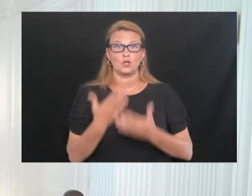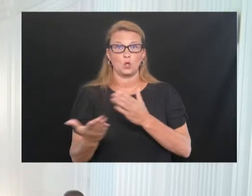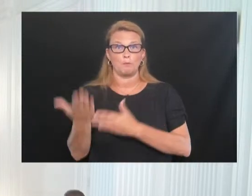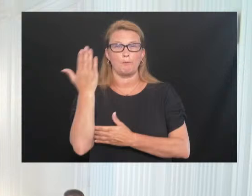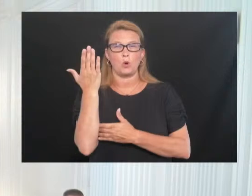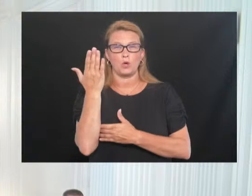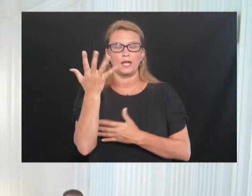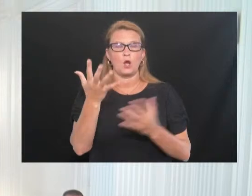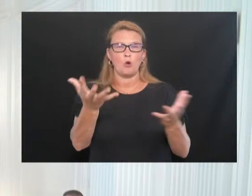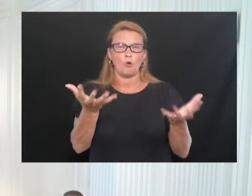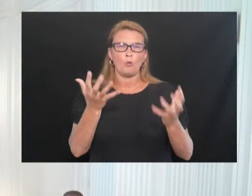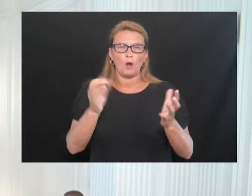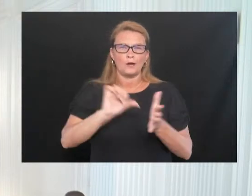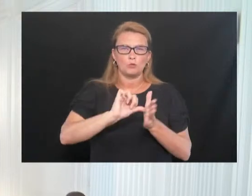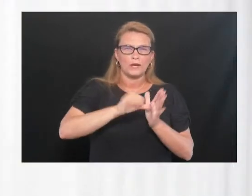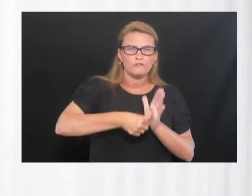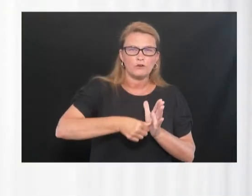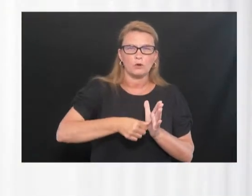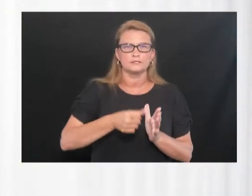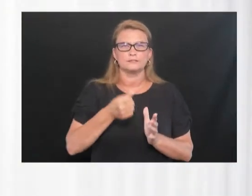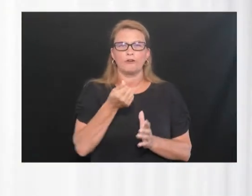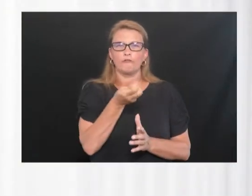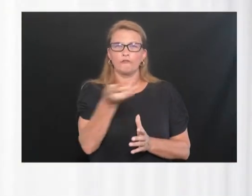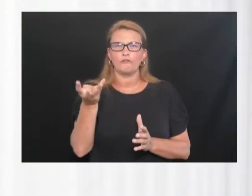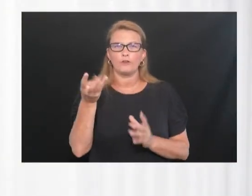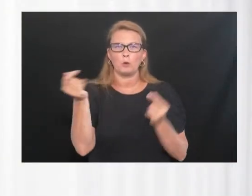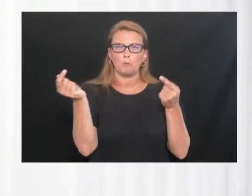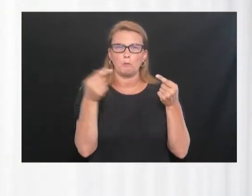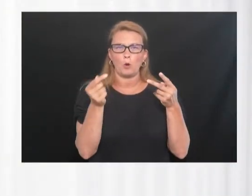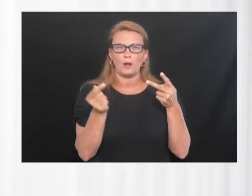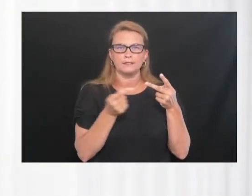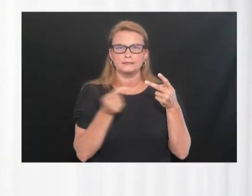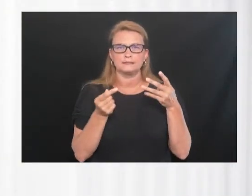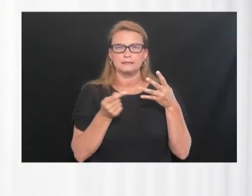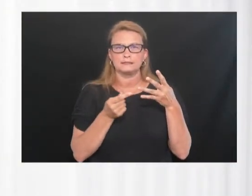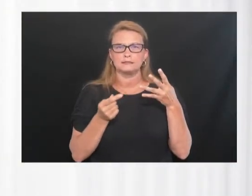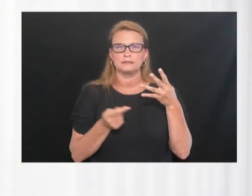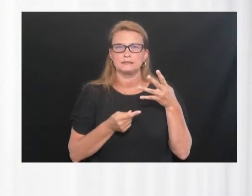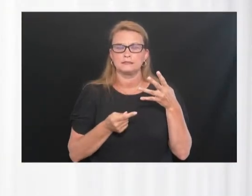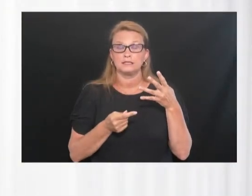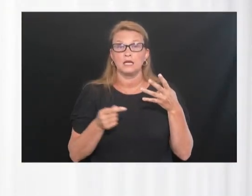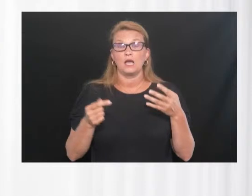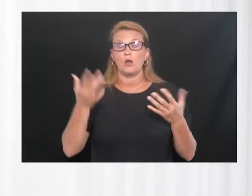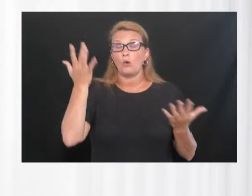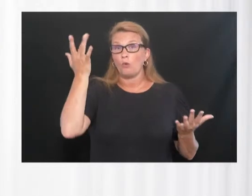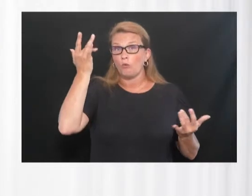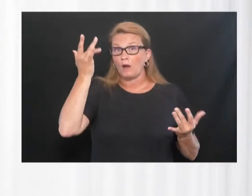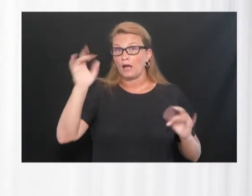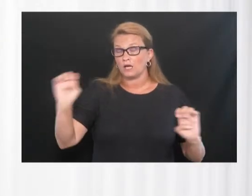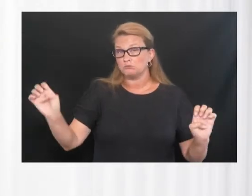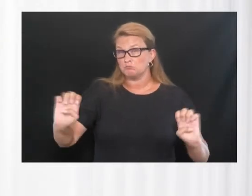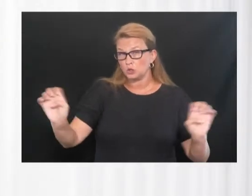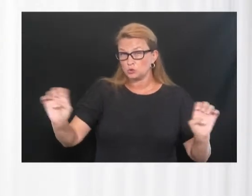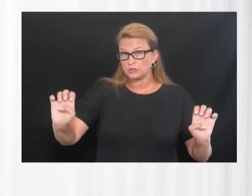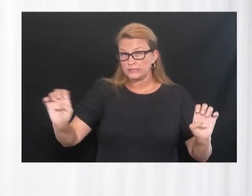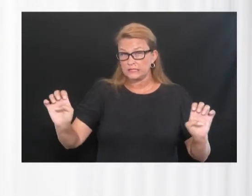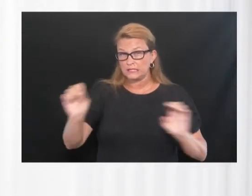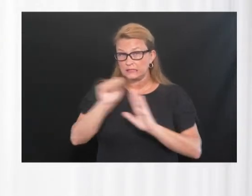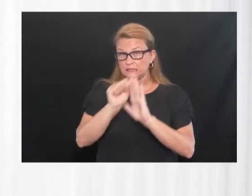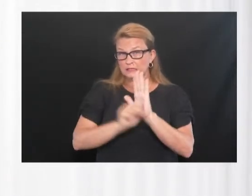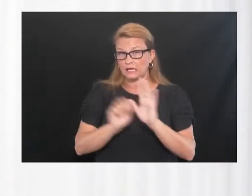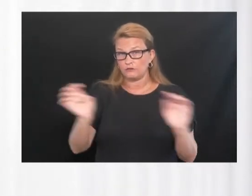like to reinforce a couple of points related to the urgency and the reason that the governor has